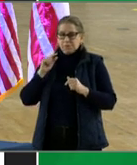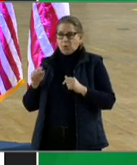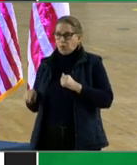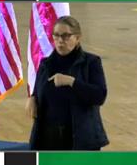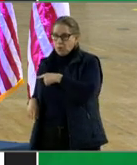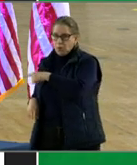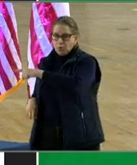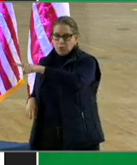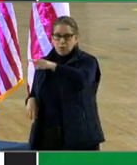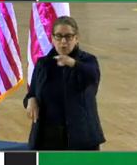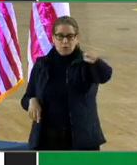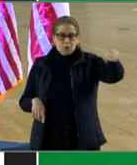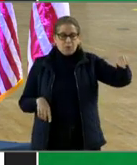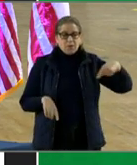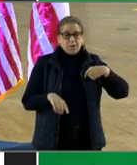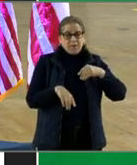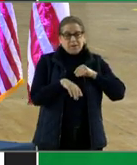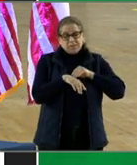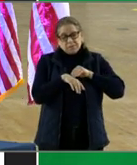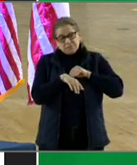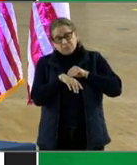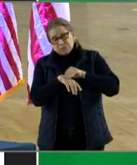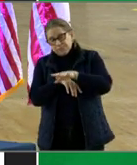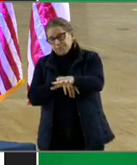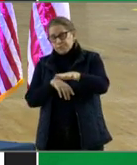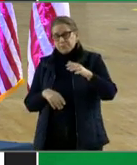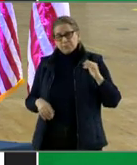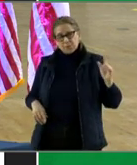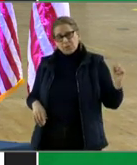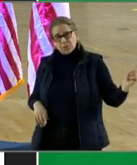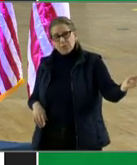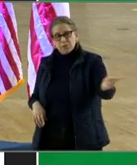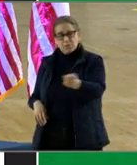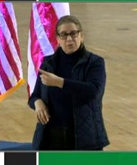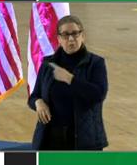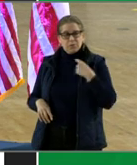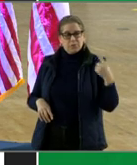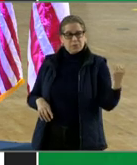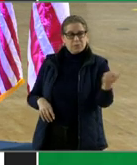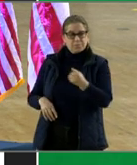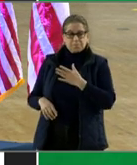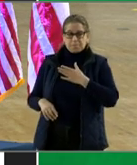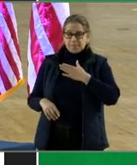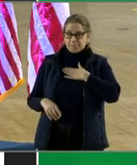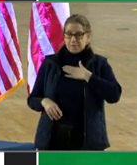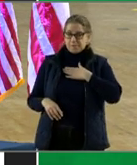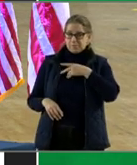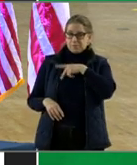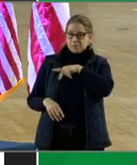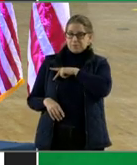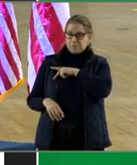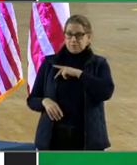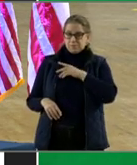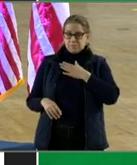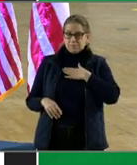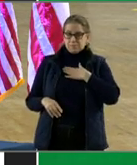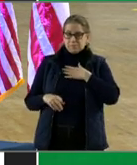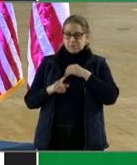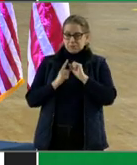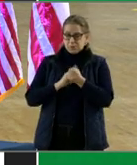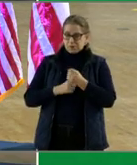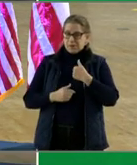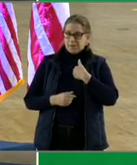in all different kinds of ways. In my own personal circumstances, me and my daughter and my senior